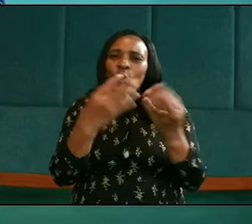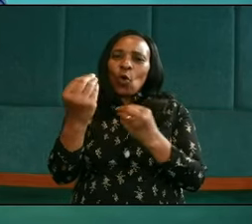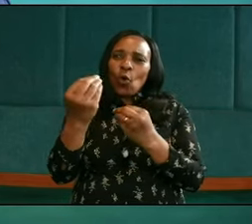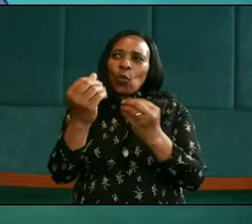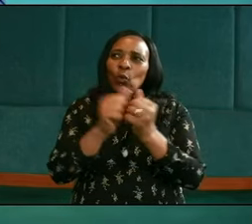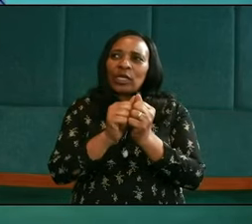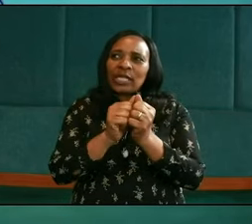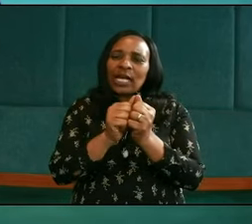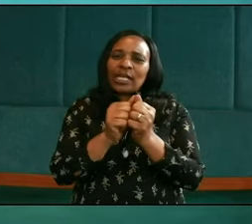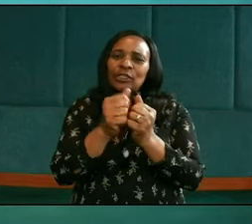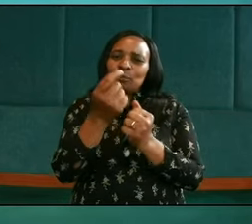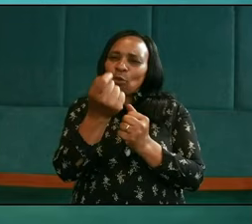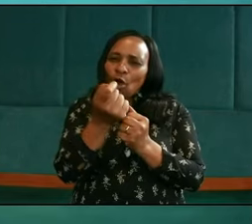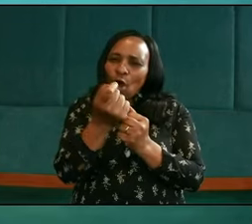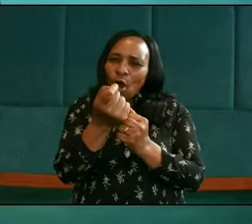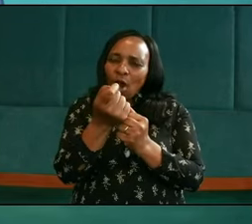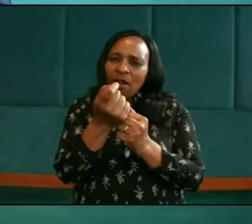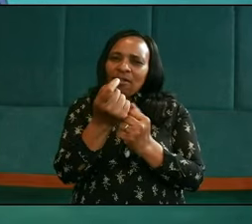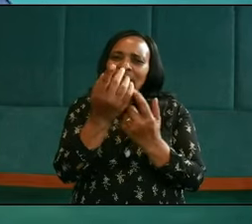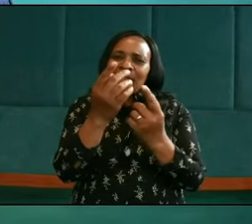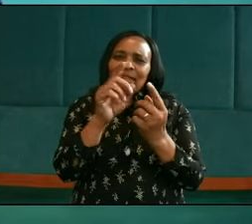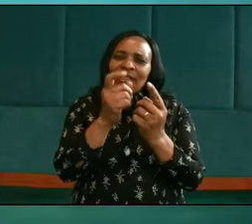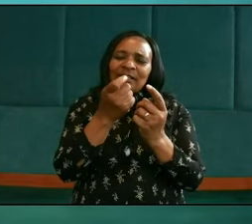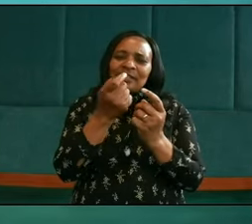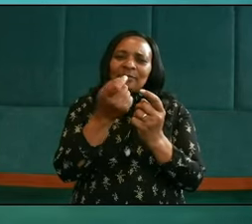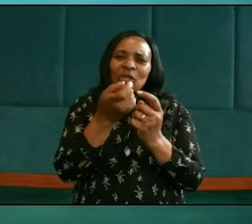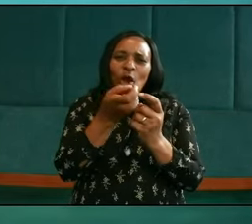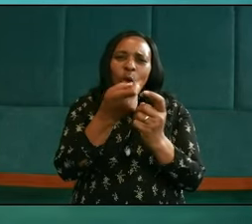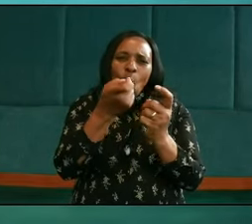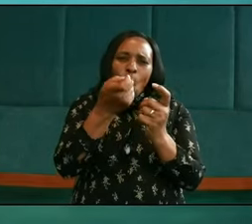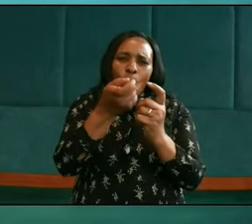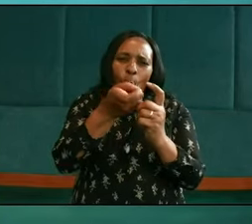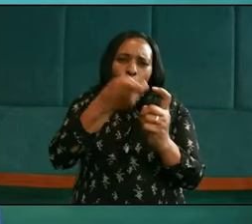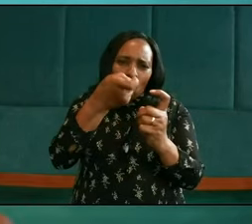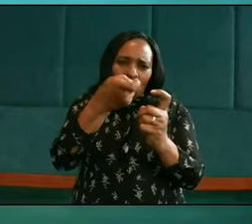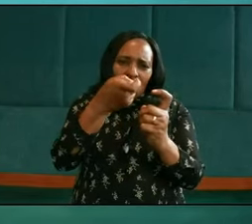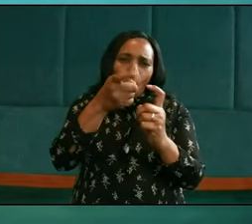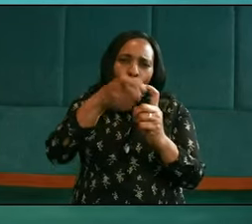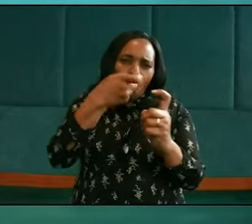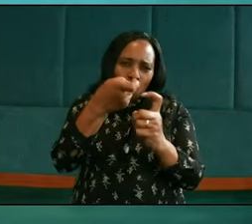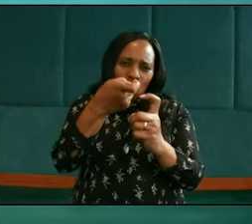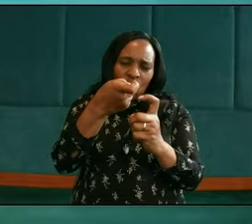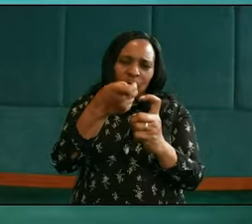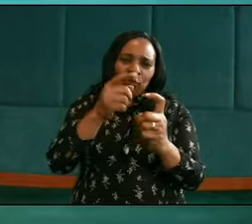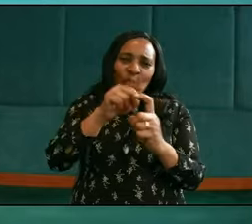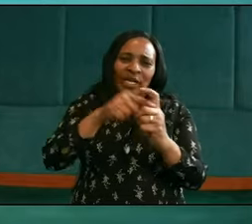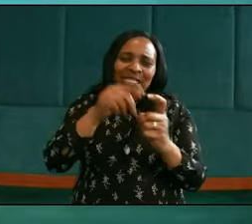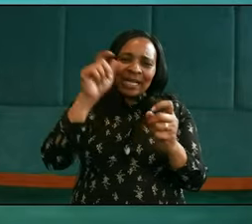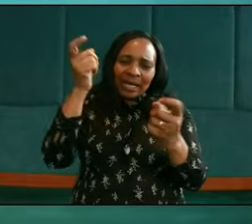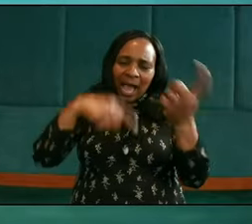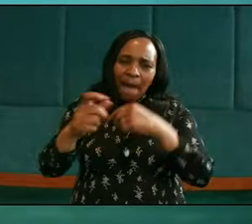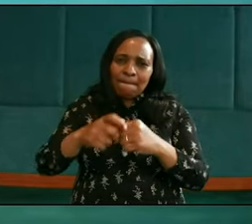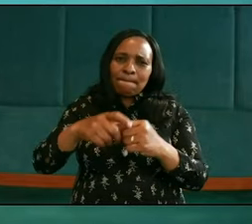a small string and tie it there and put a kind of a hole that when they come, the head